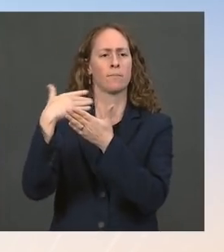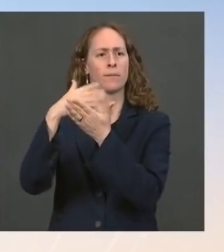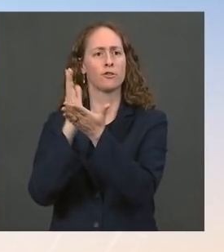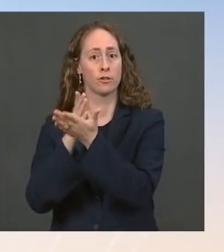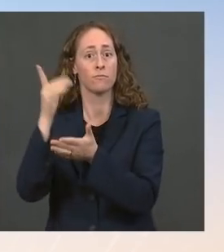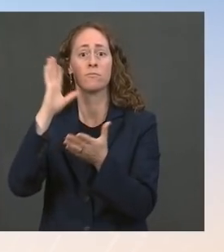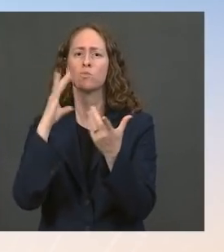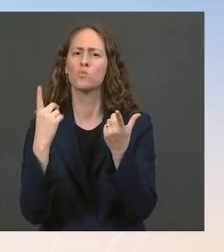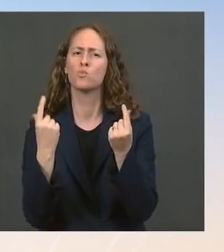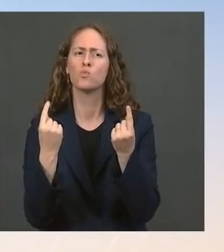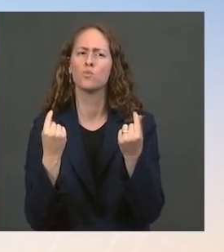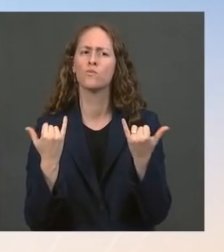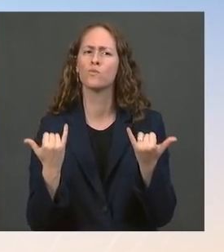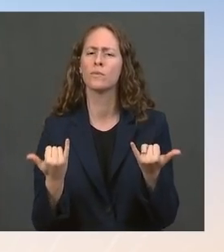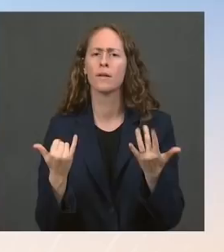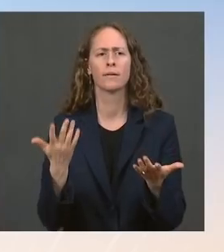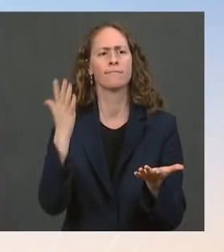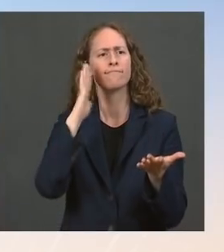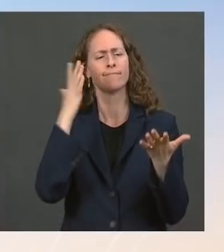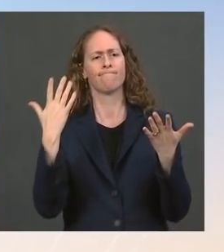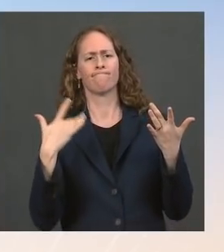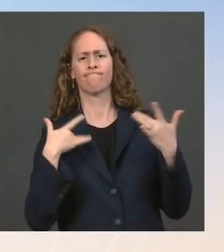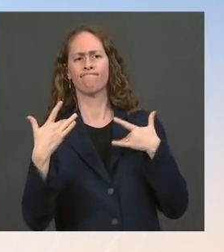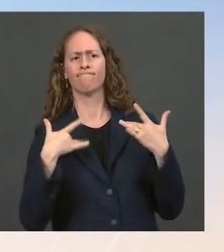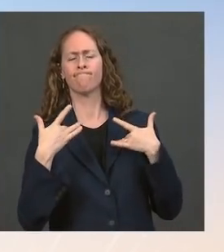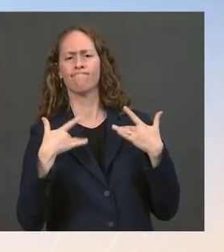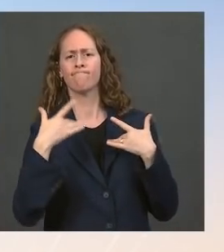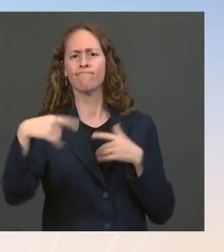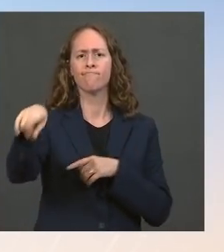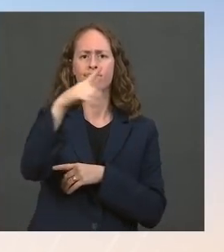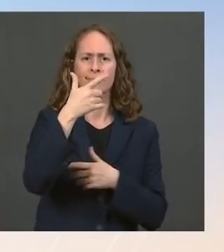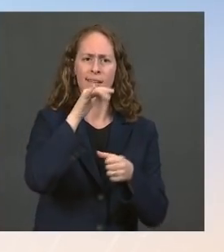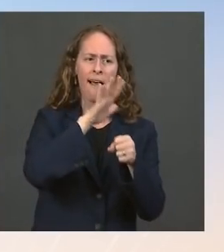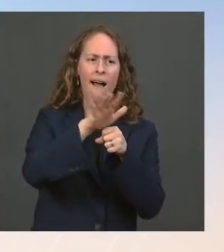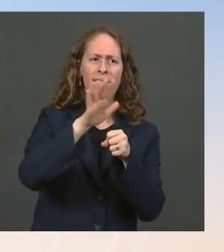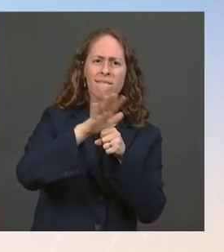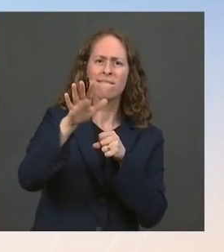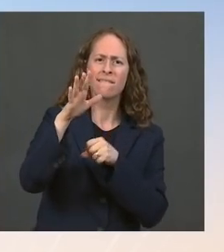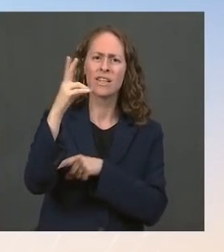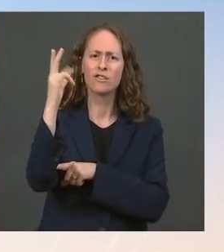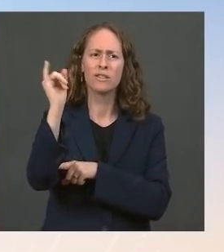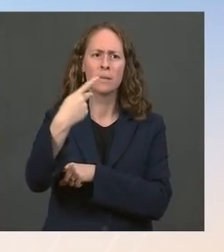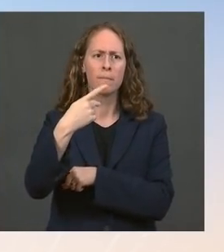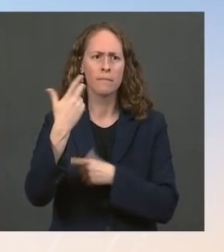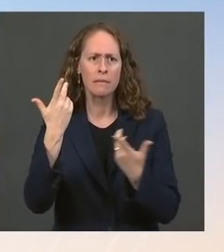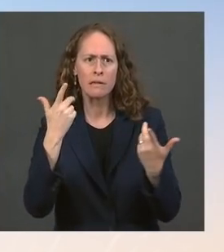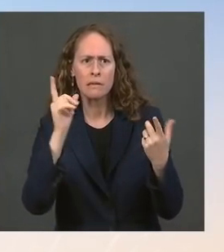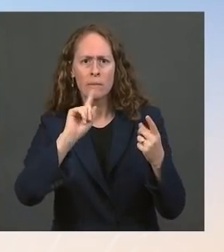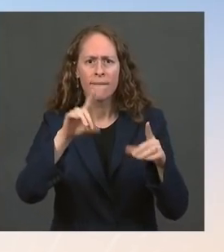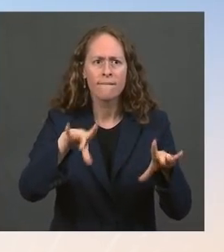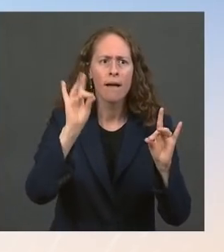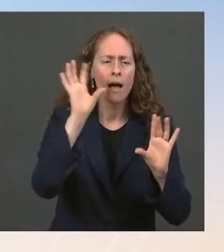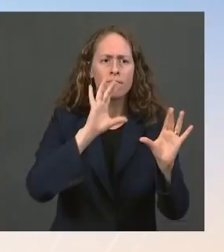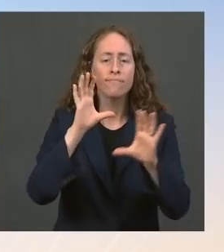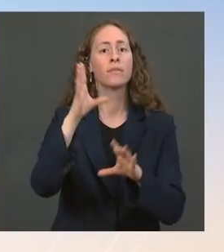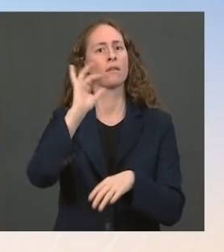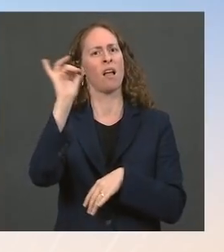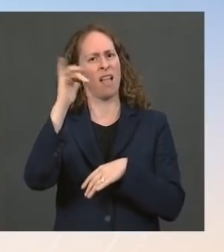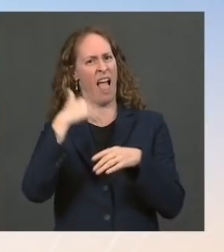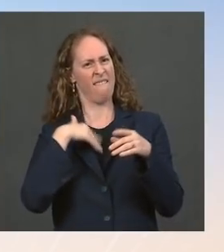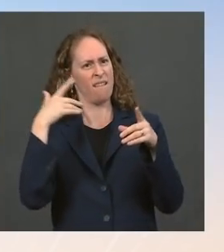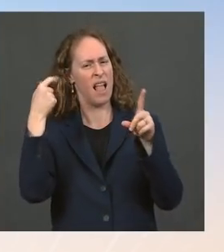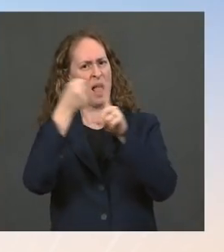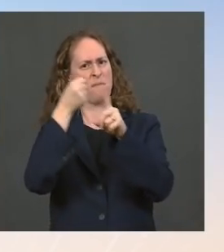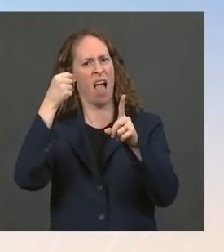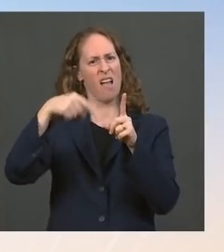ongoing global chip shortage, the impact the Delta variant has had on global semiconductor supply chains, and the industry's